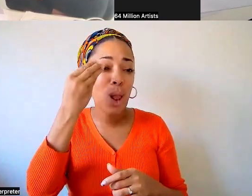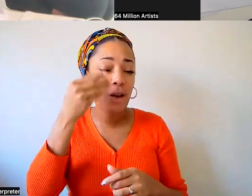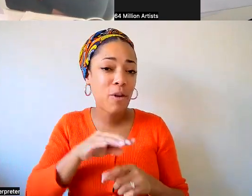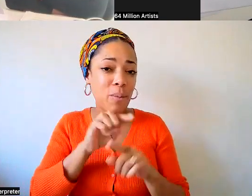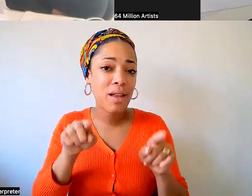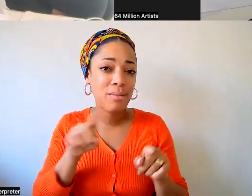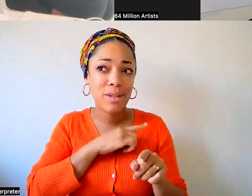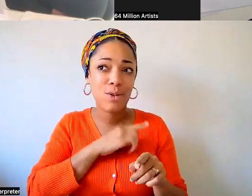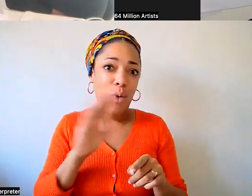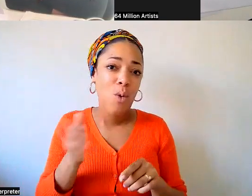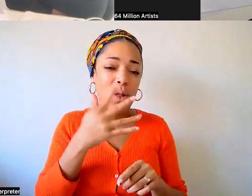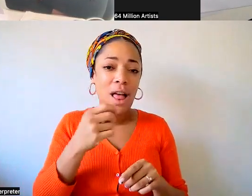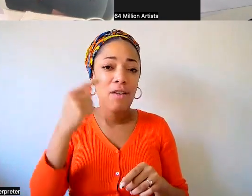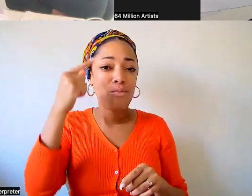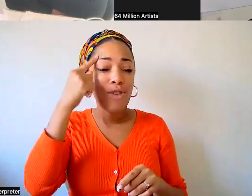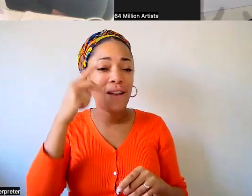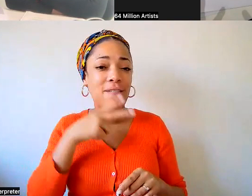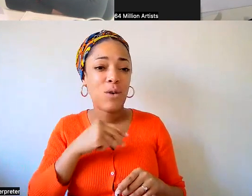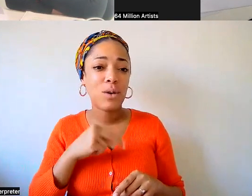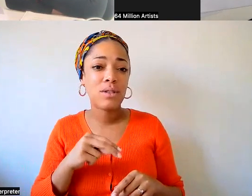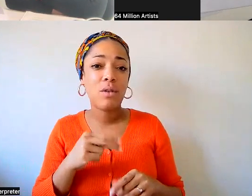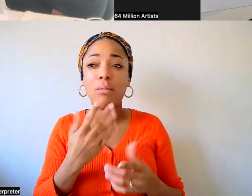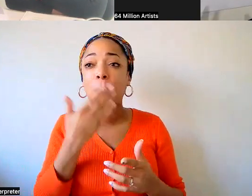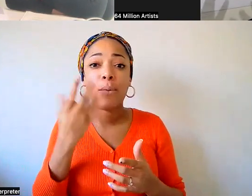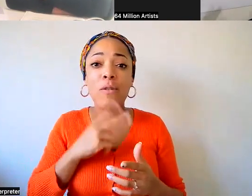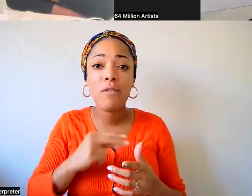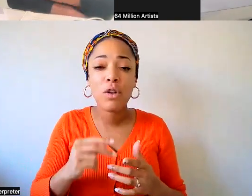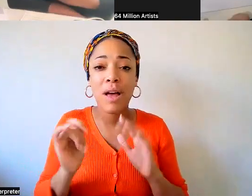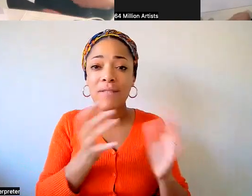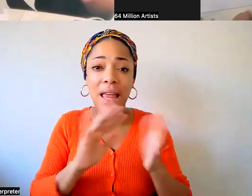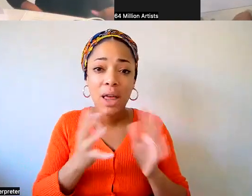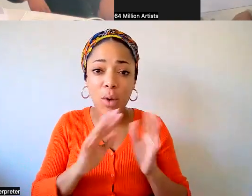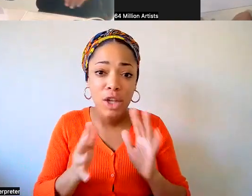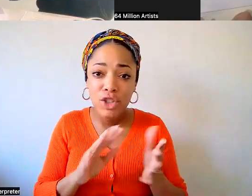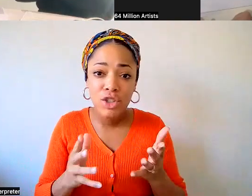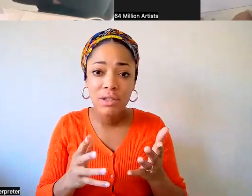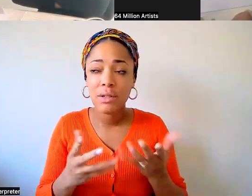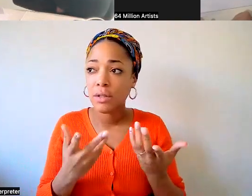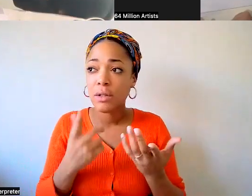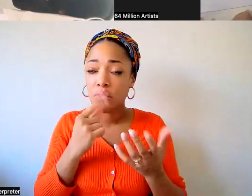voices. Or if you haven't got a voice, maybe you've got sign language, as we can see.